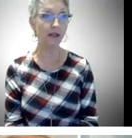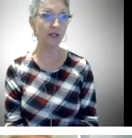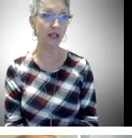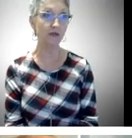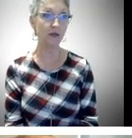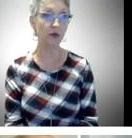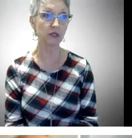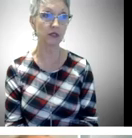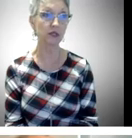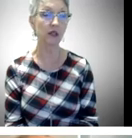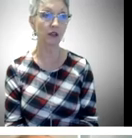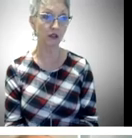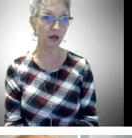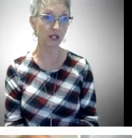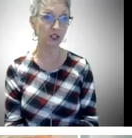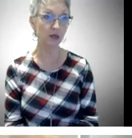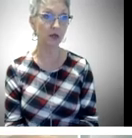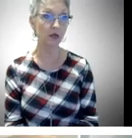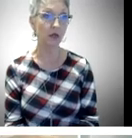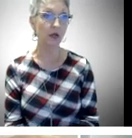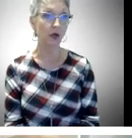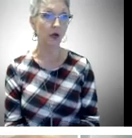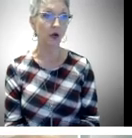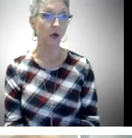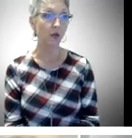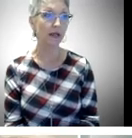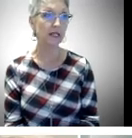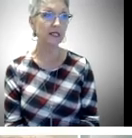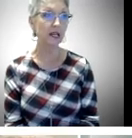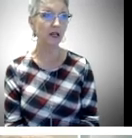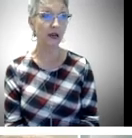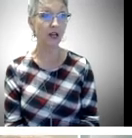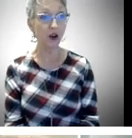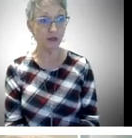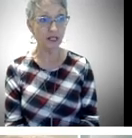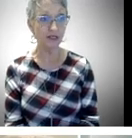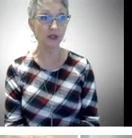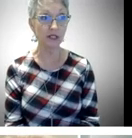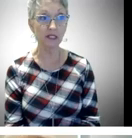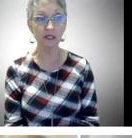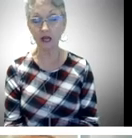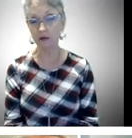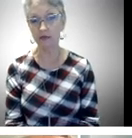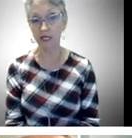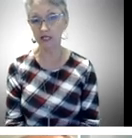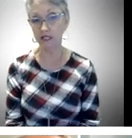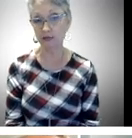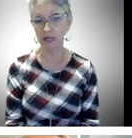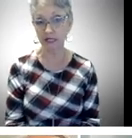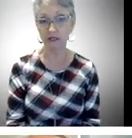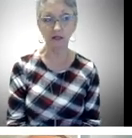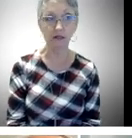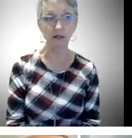will advocate for the person under guardianship. While it is not great oversight, there is some that is